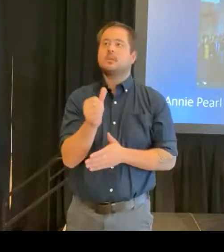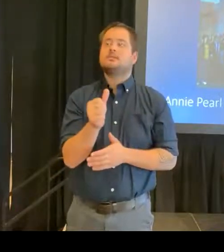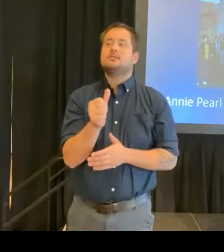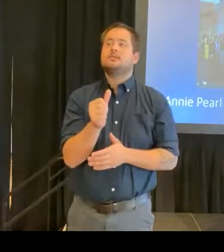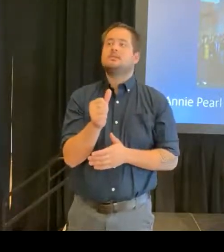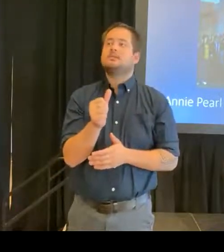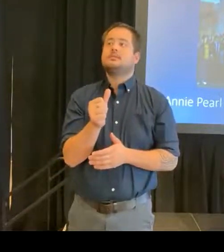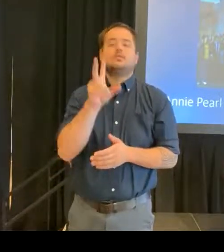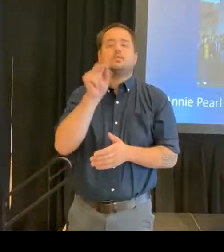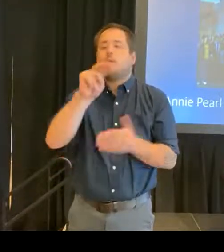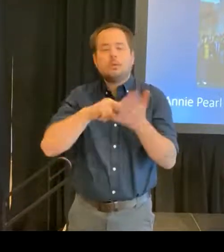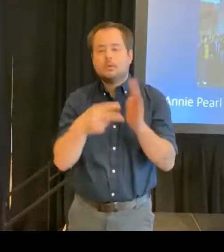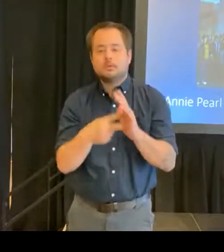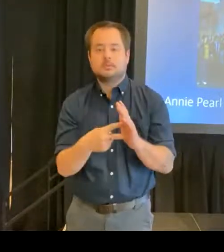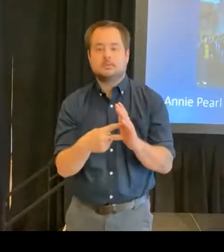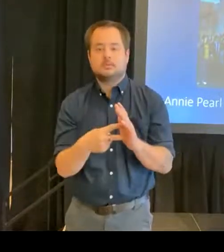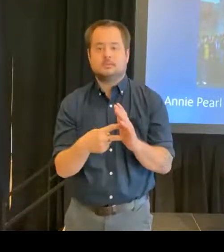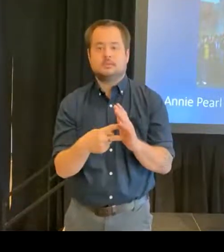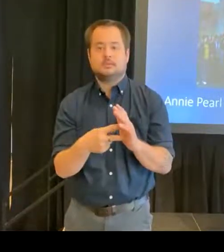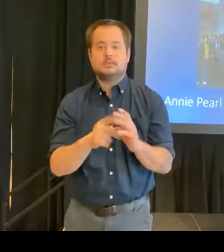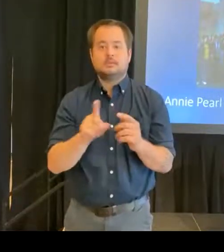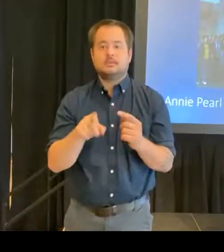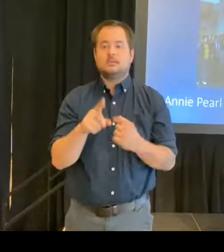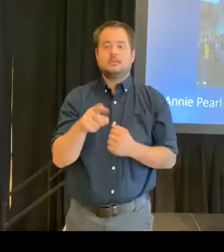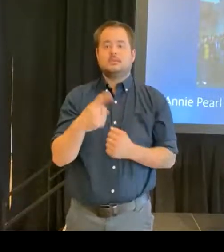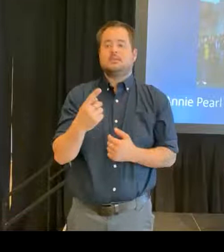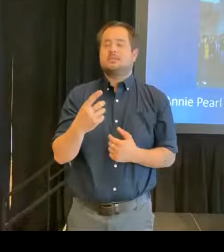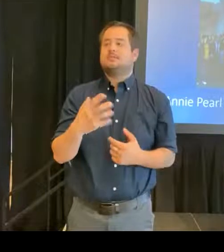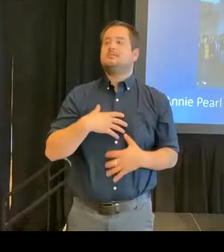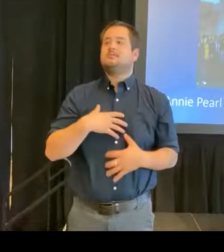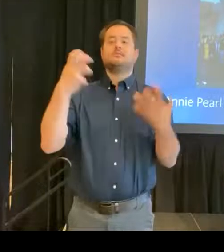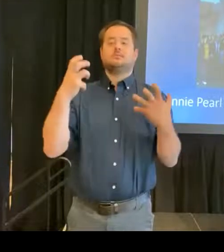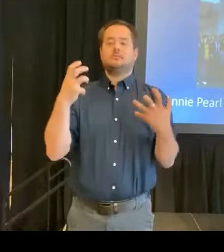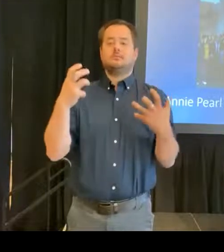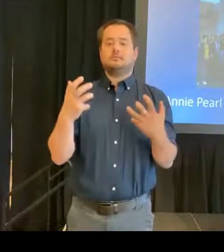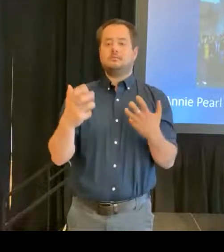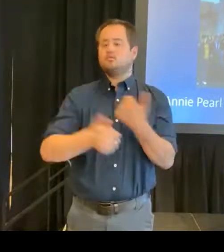a purpose. It was just sporadic,